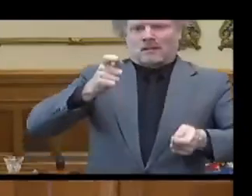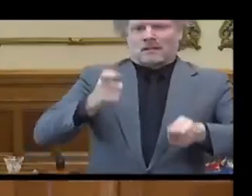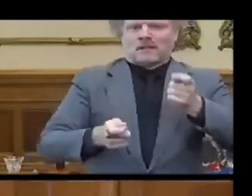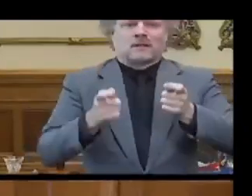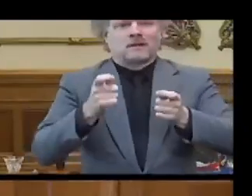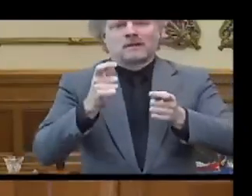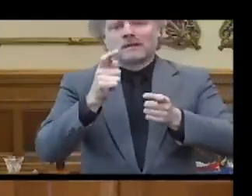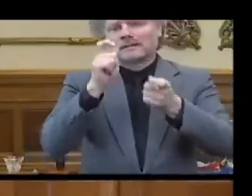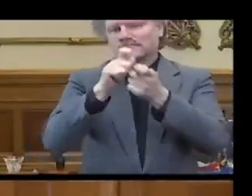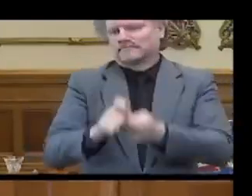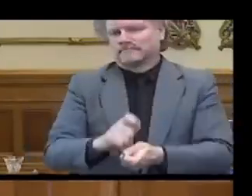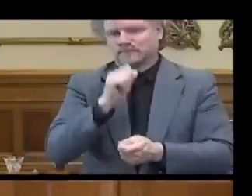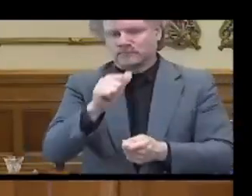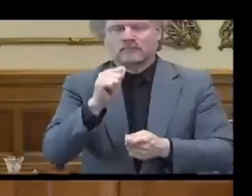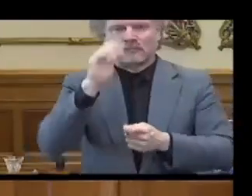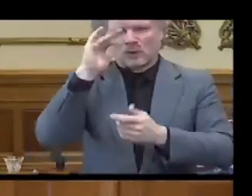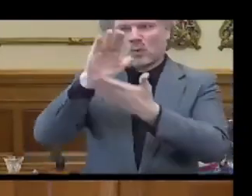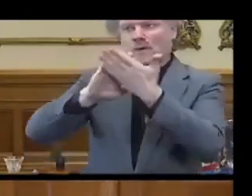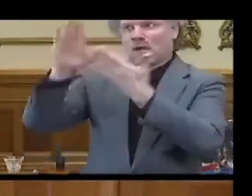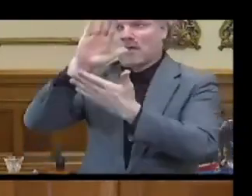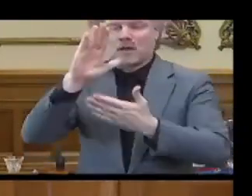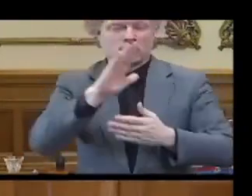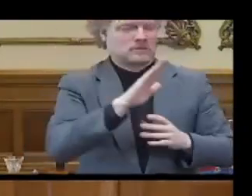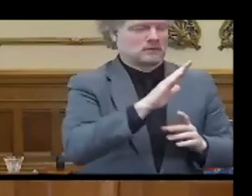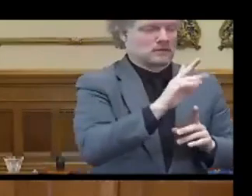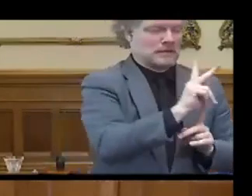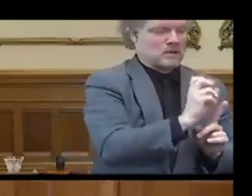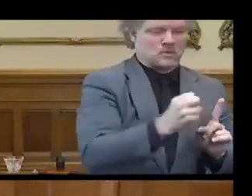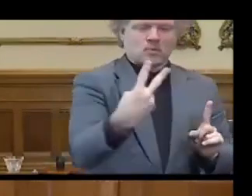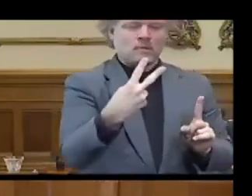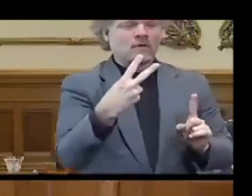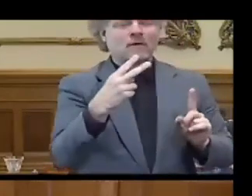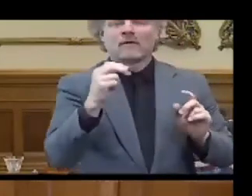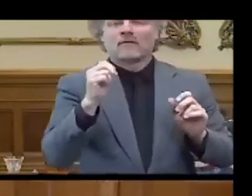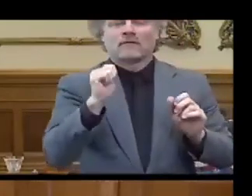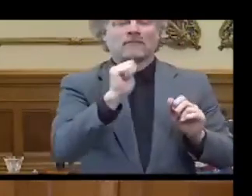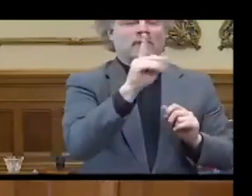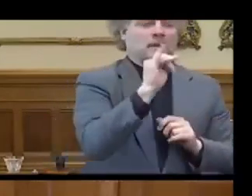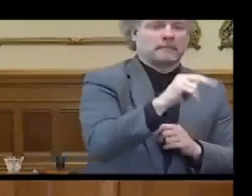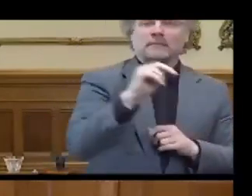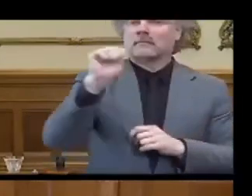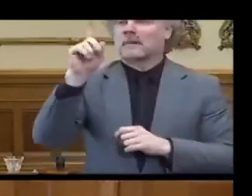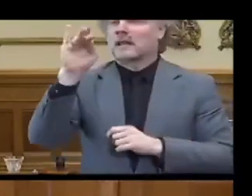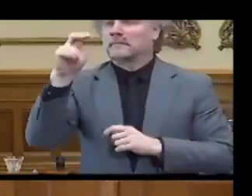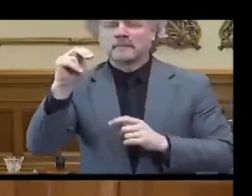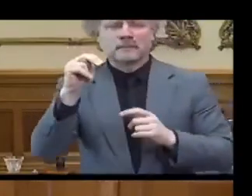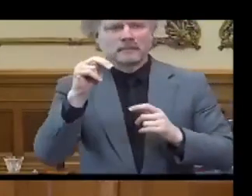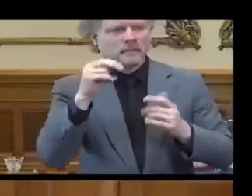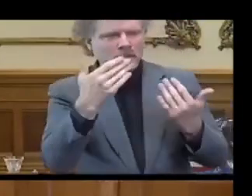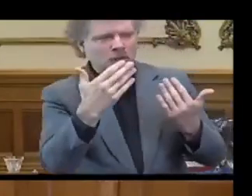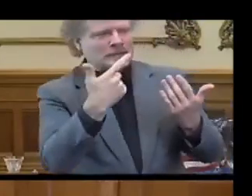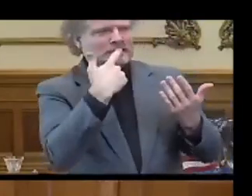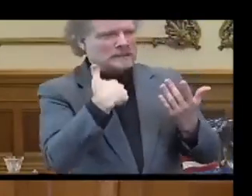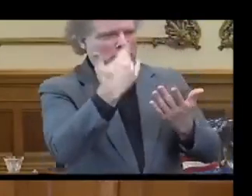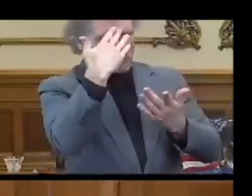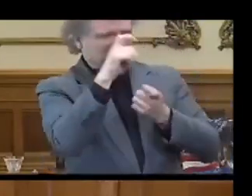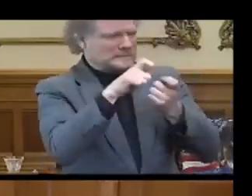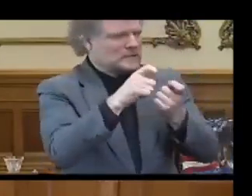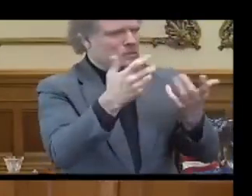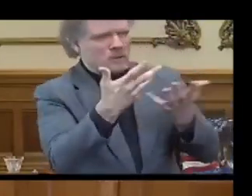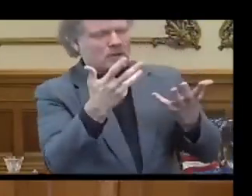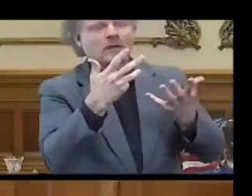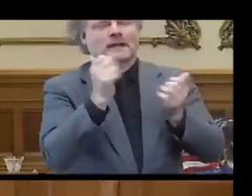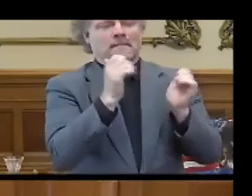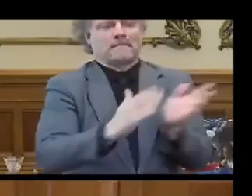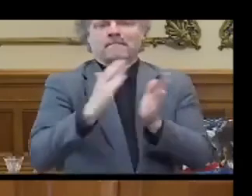understand that both higher ed and K through 12 administrators are looking for some certainty so that they can